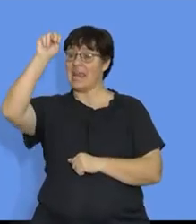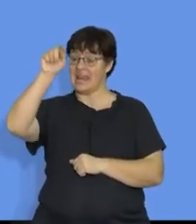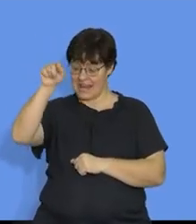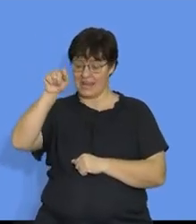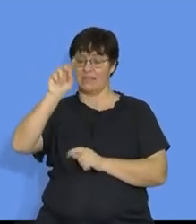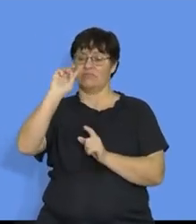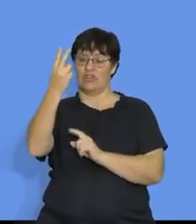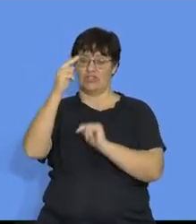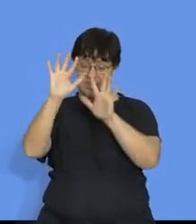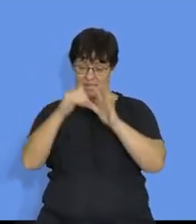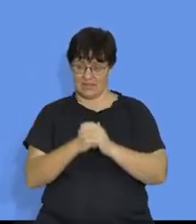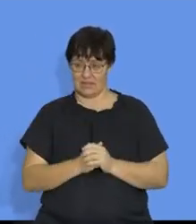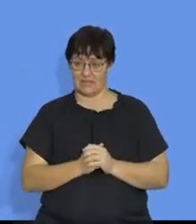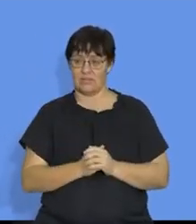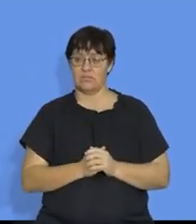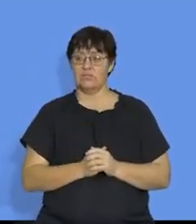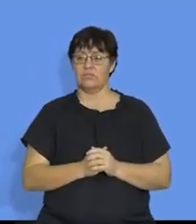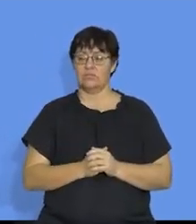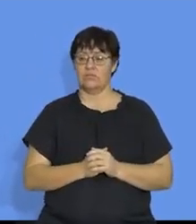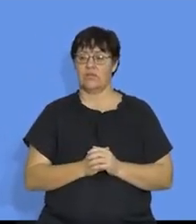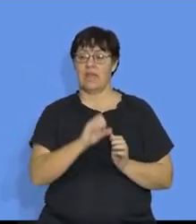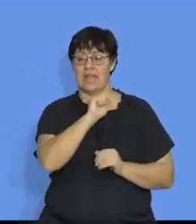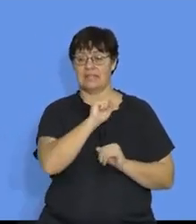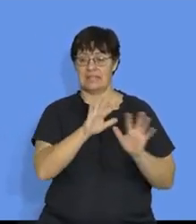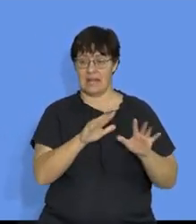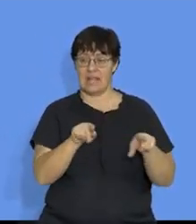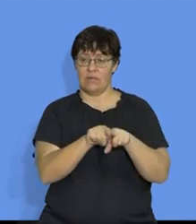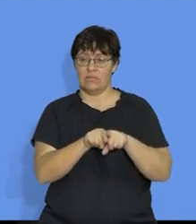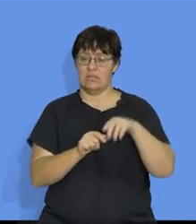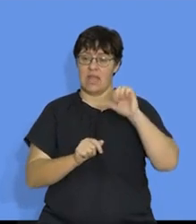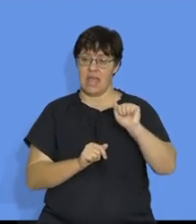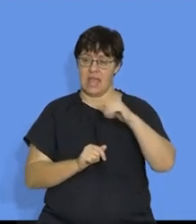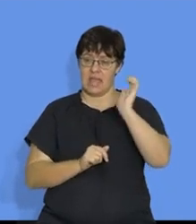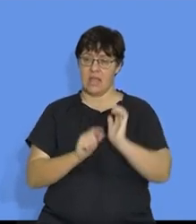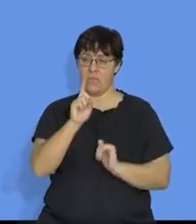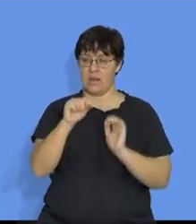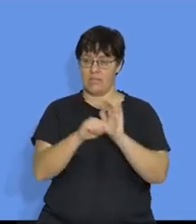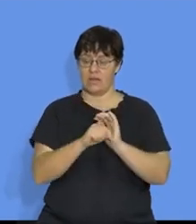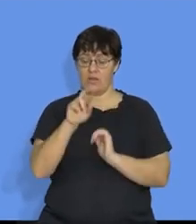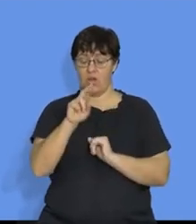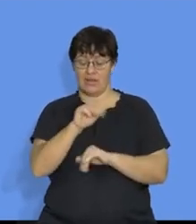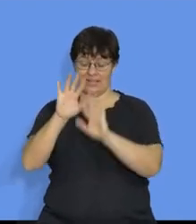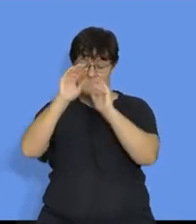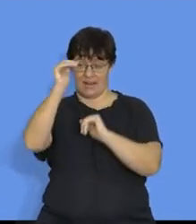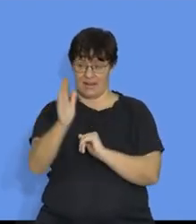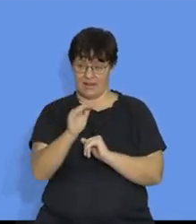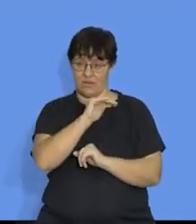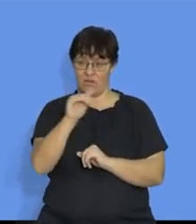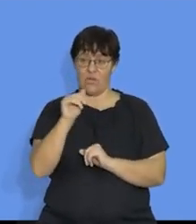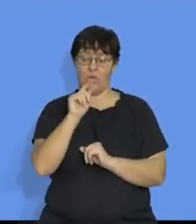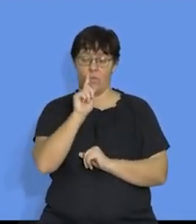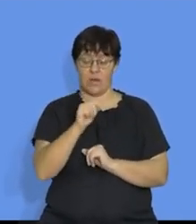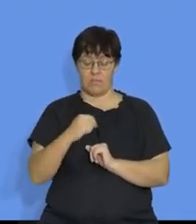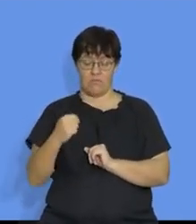So when r is equal to negative 3 over 2 and a is 16, the sum of the first 10